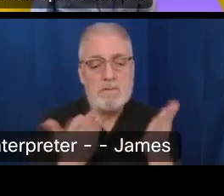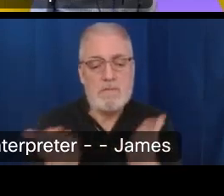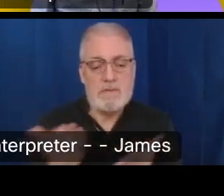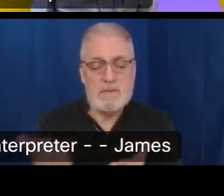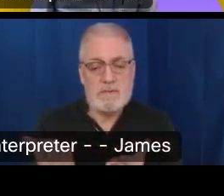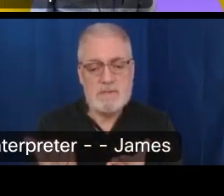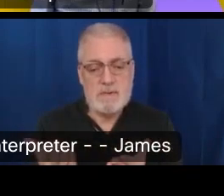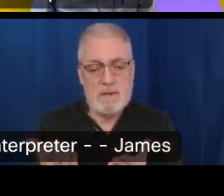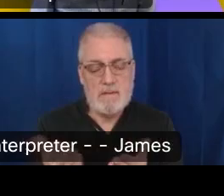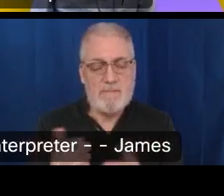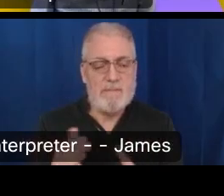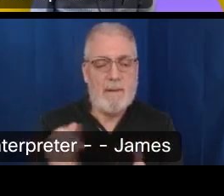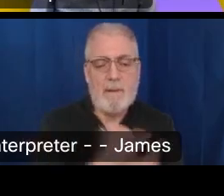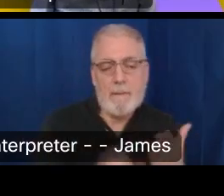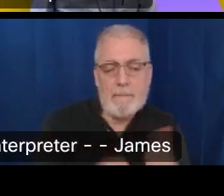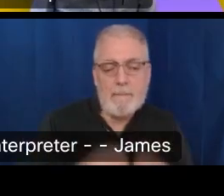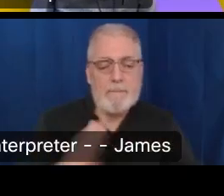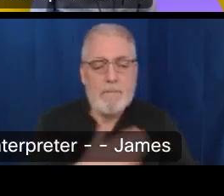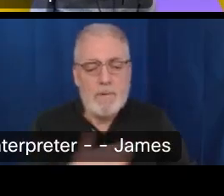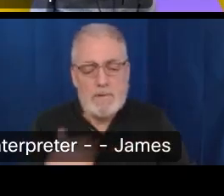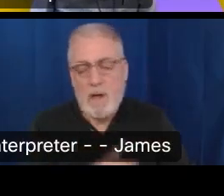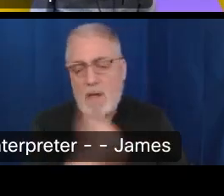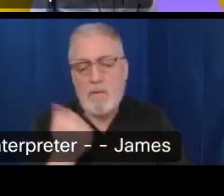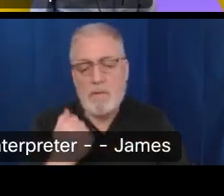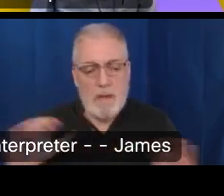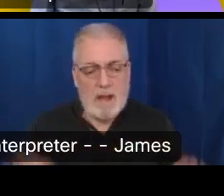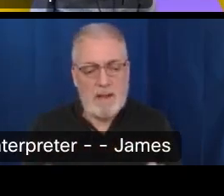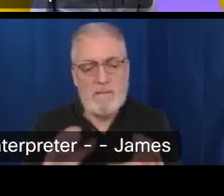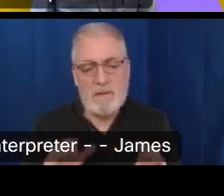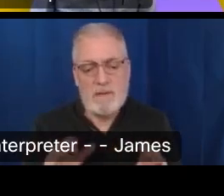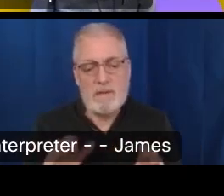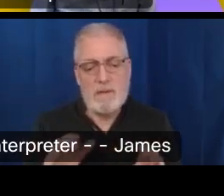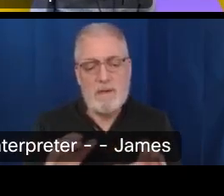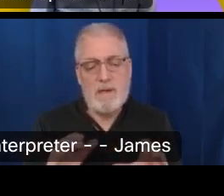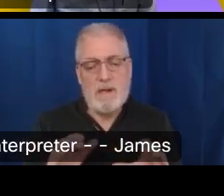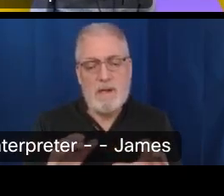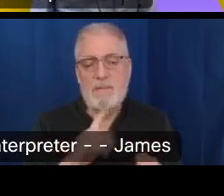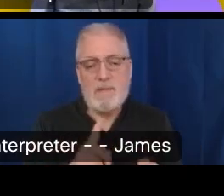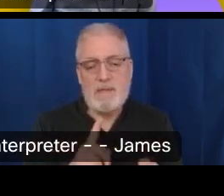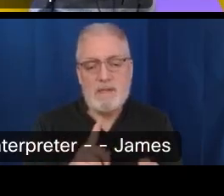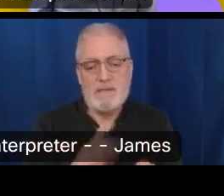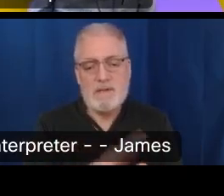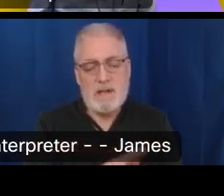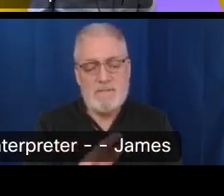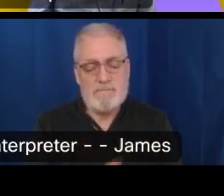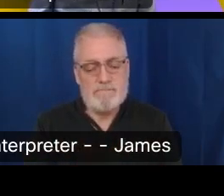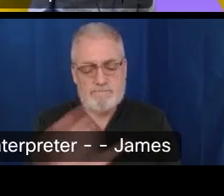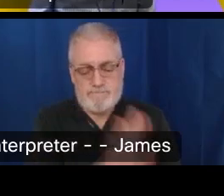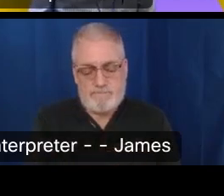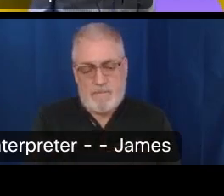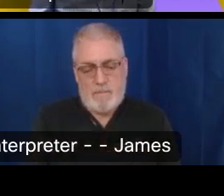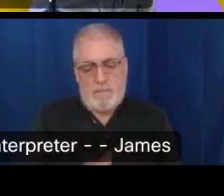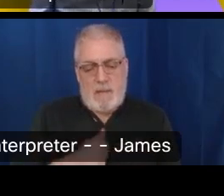arts, music, and other activities, and with a strong emphasis on functional life skills and pre-vocational